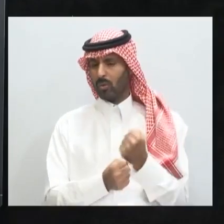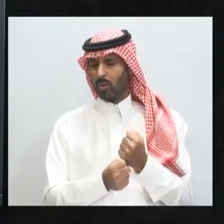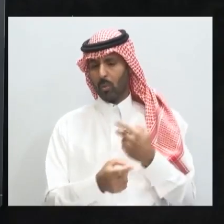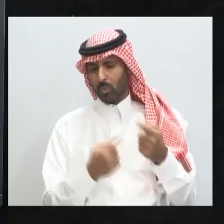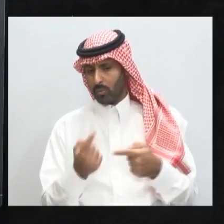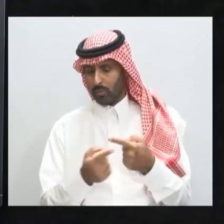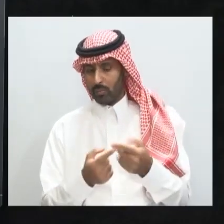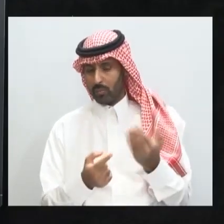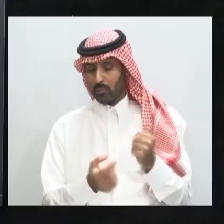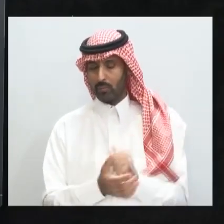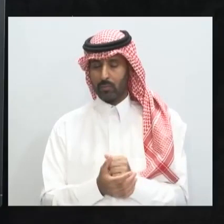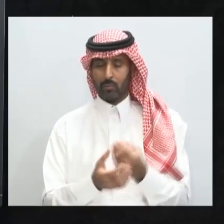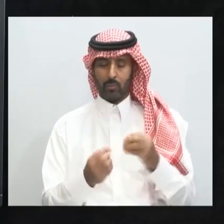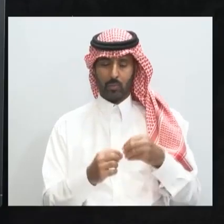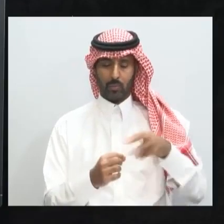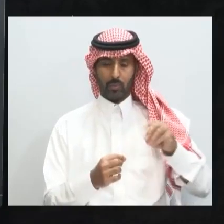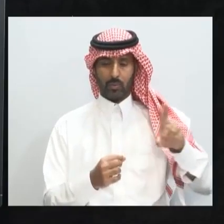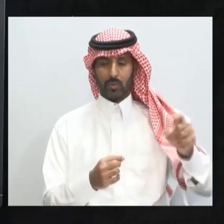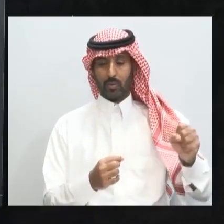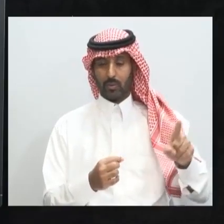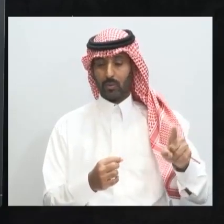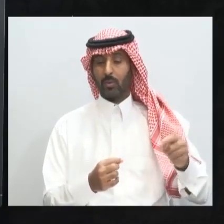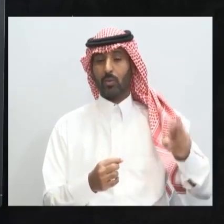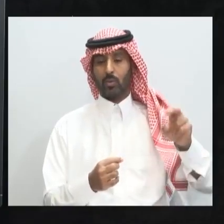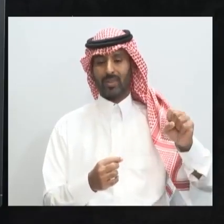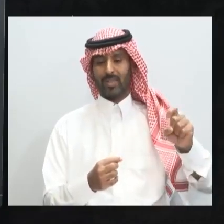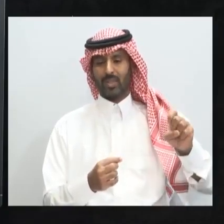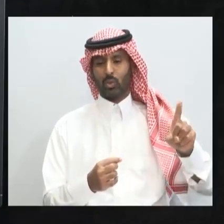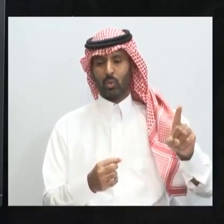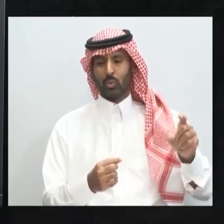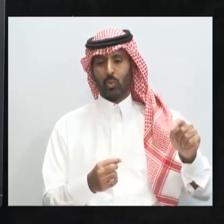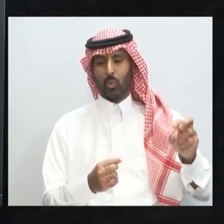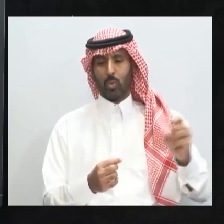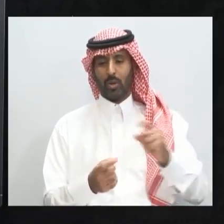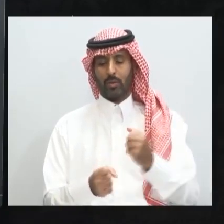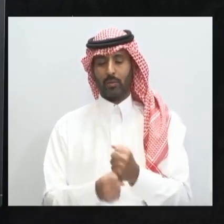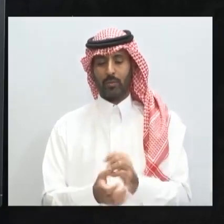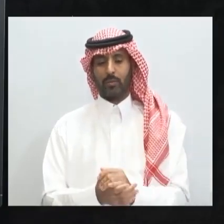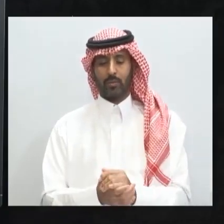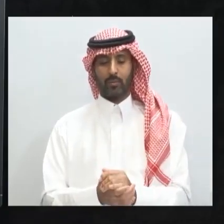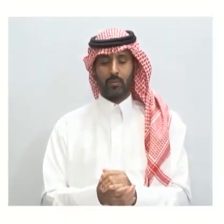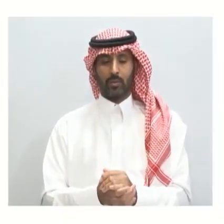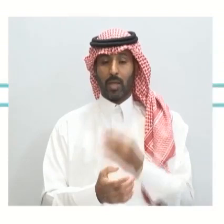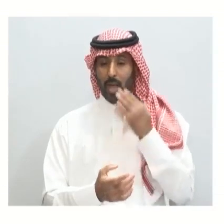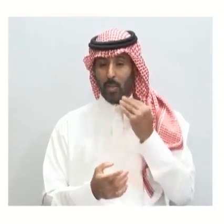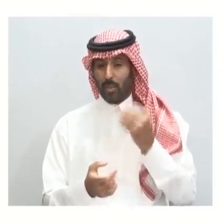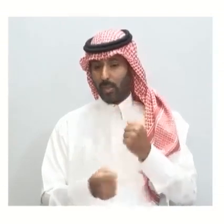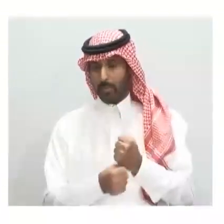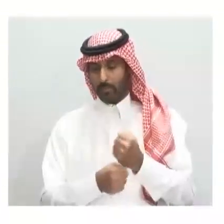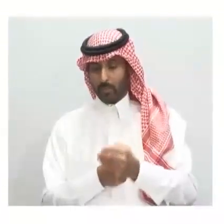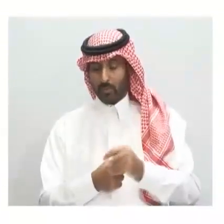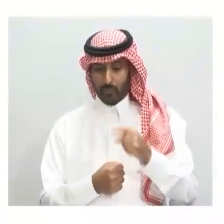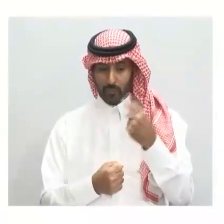to, using would, and also using was or were going to in our sentences. No, there are 4